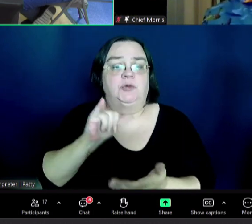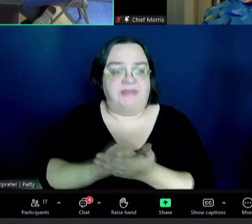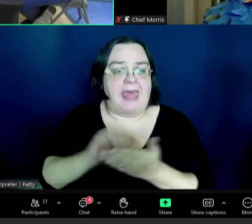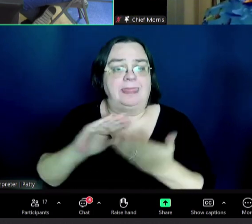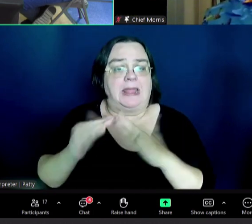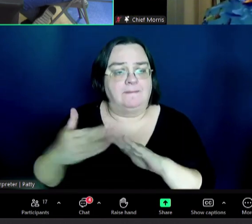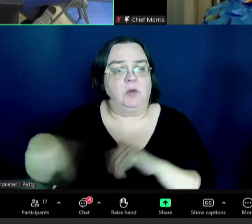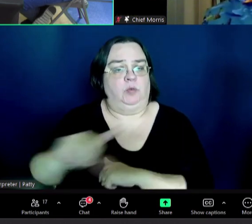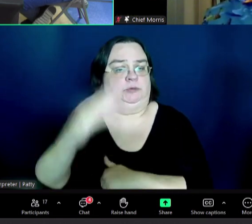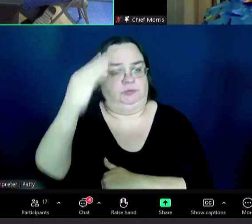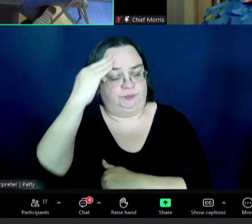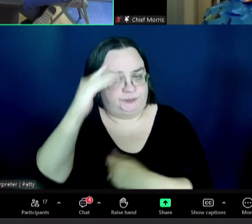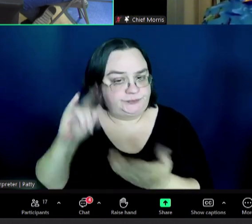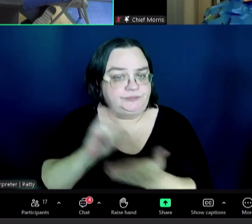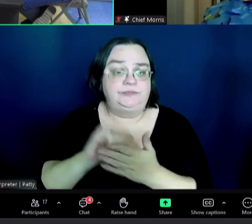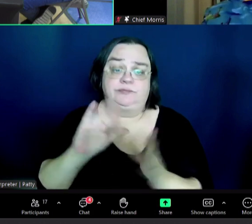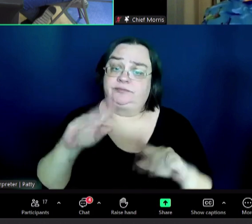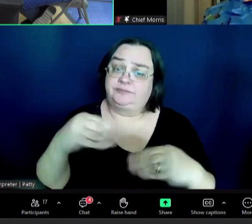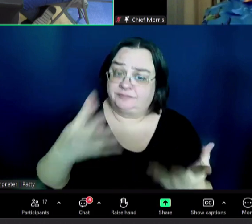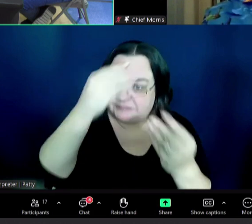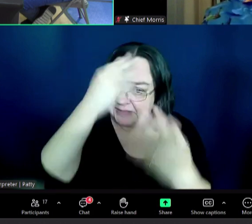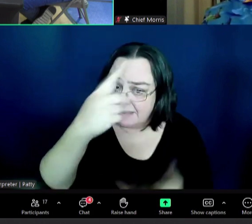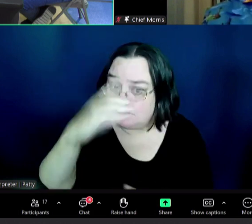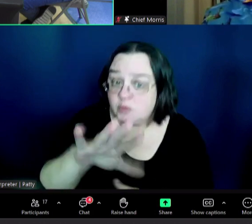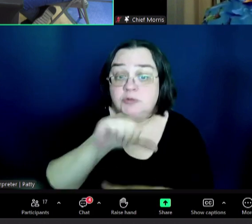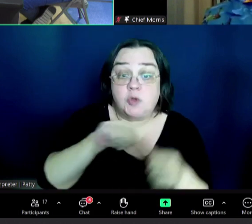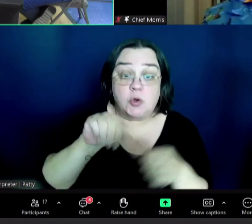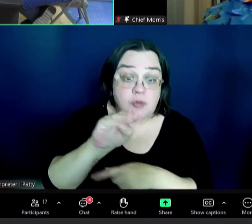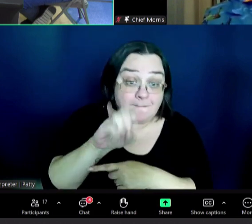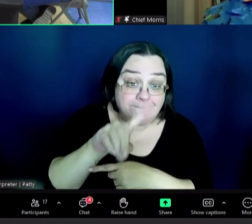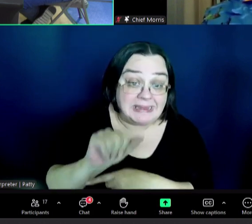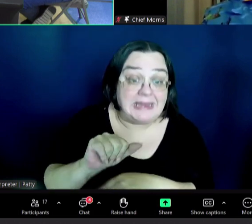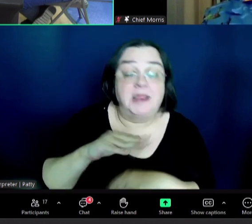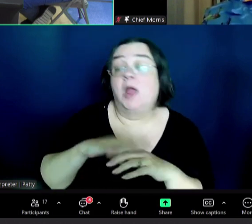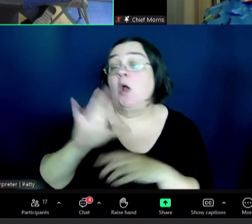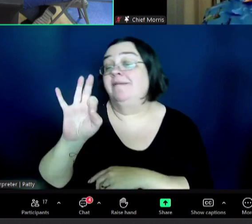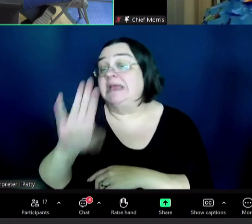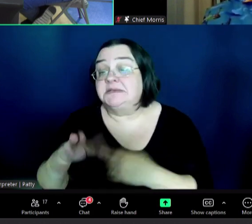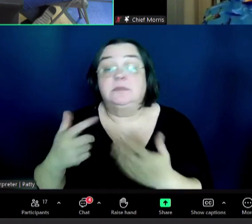So we can provide you information for your social media, for Facebook. We actually put out